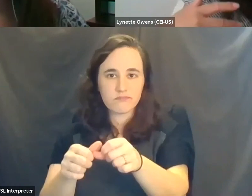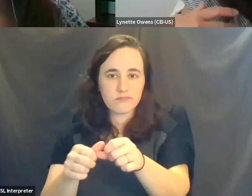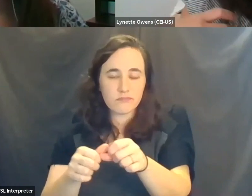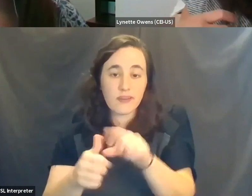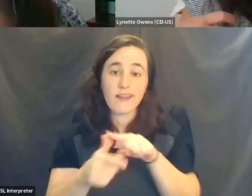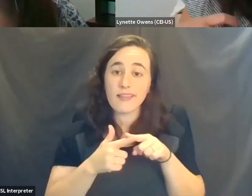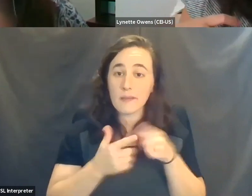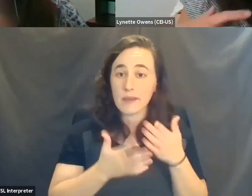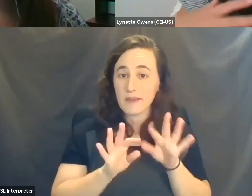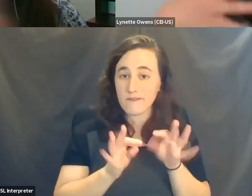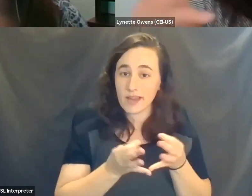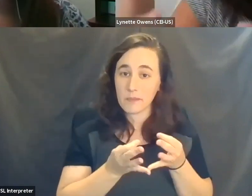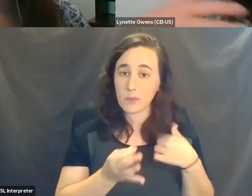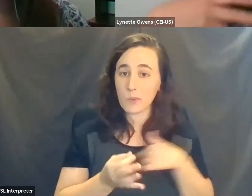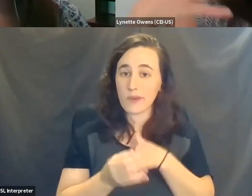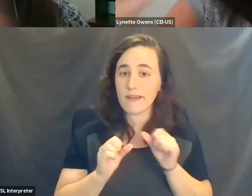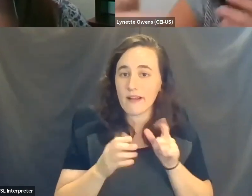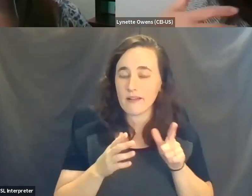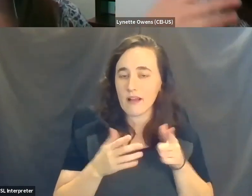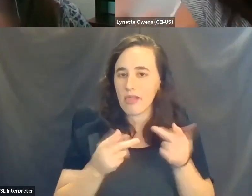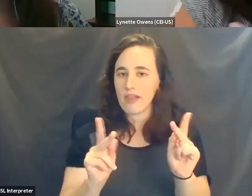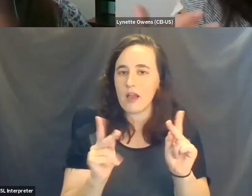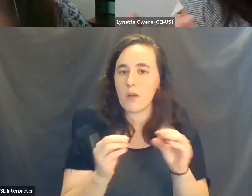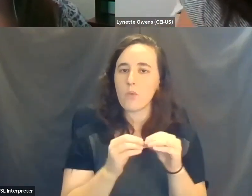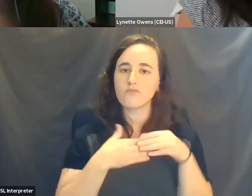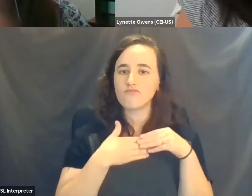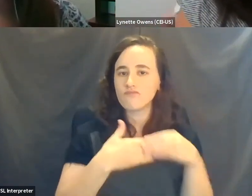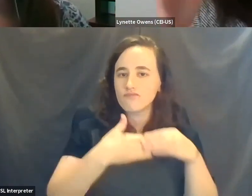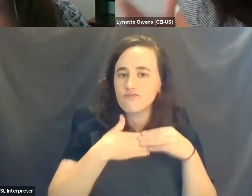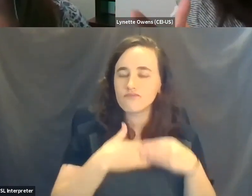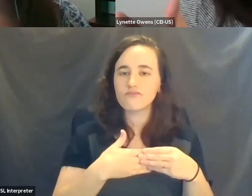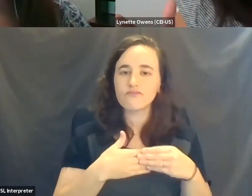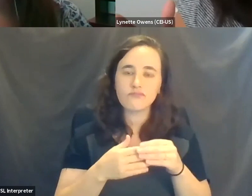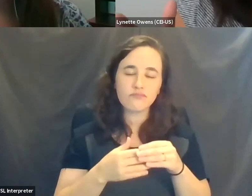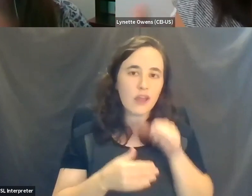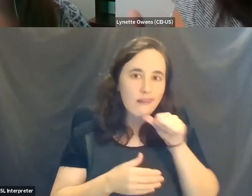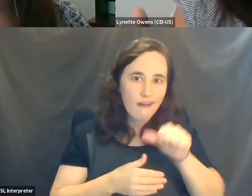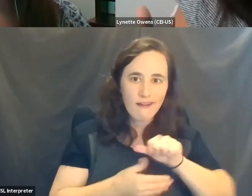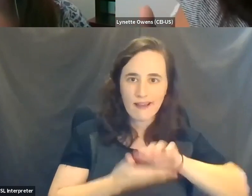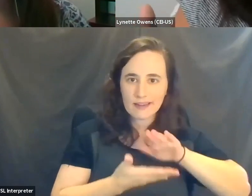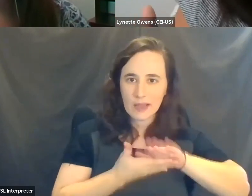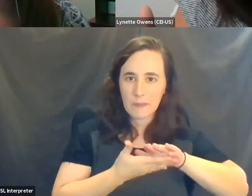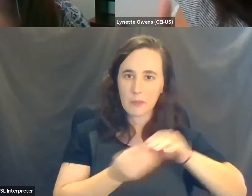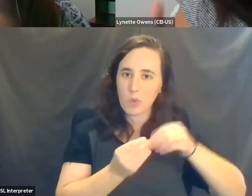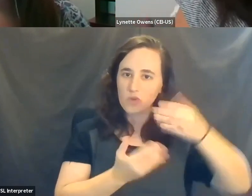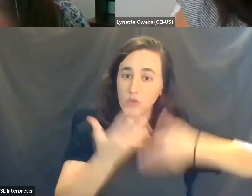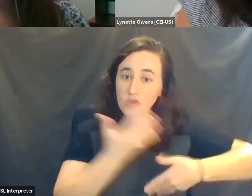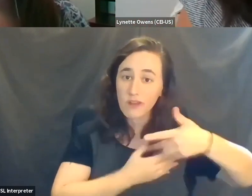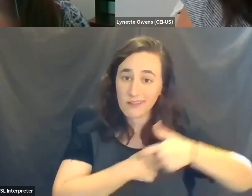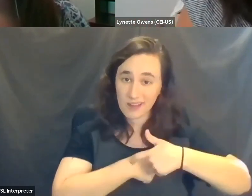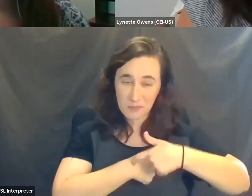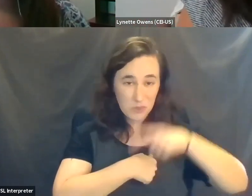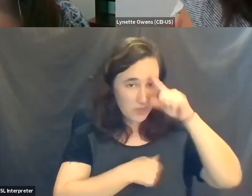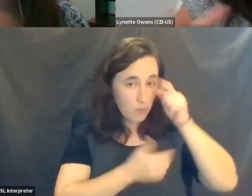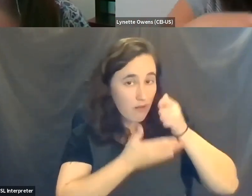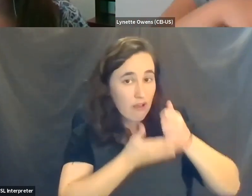bit more that non-academic socializing time, do you think that would lessen the pressure